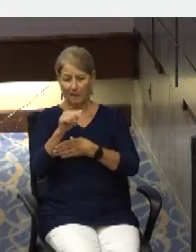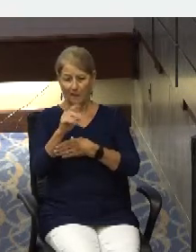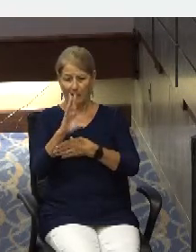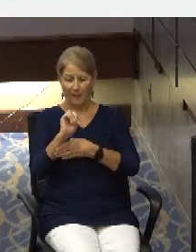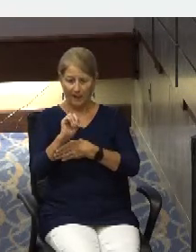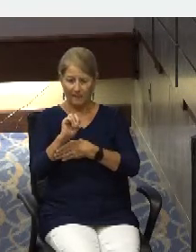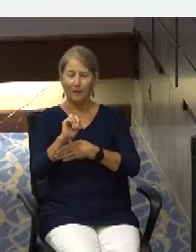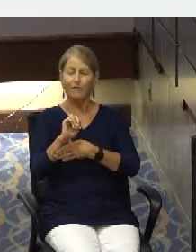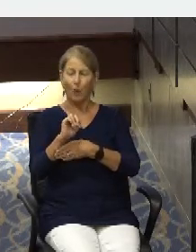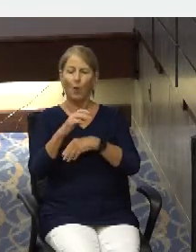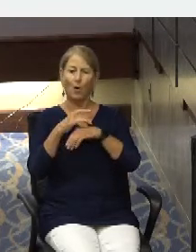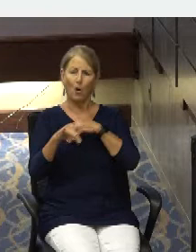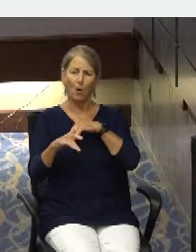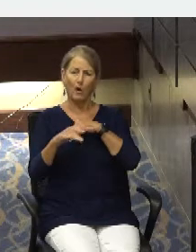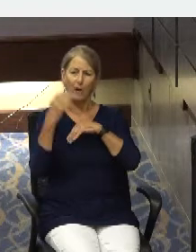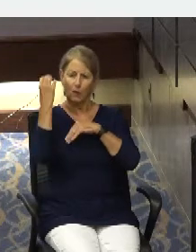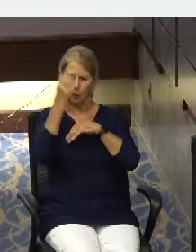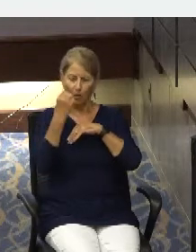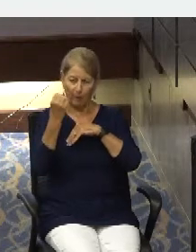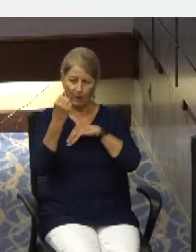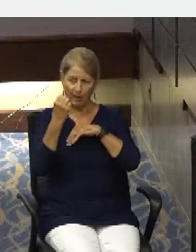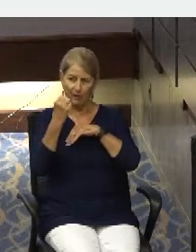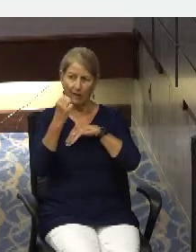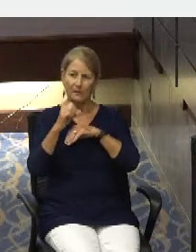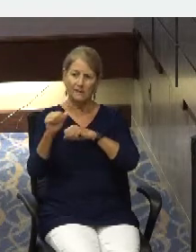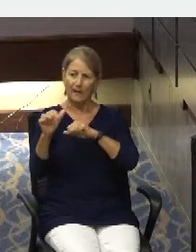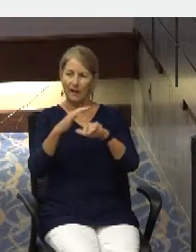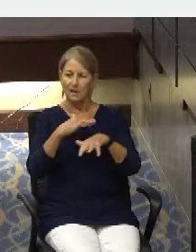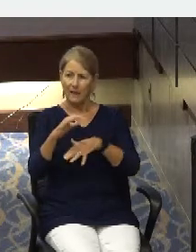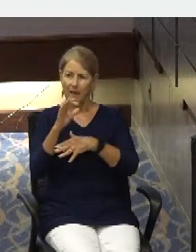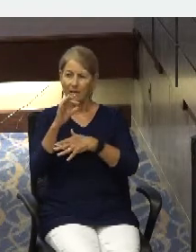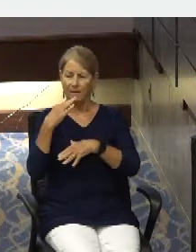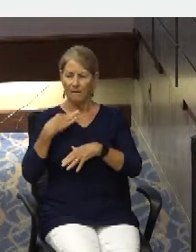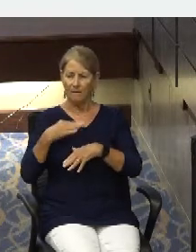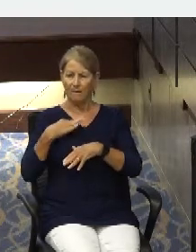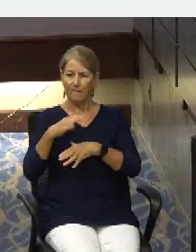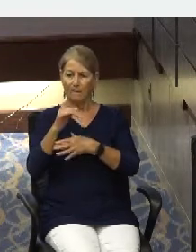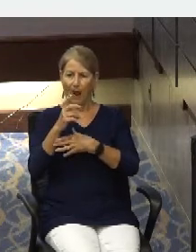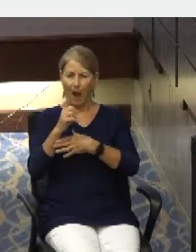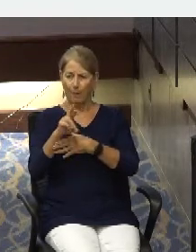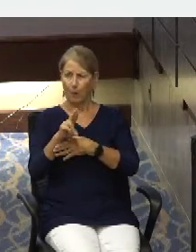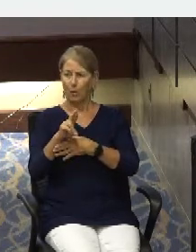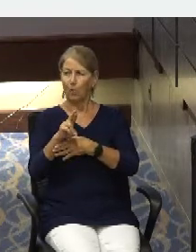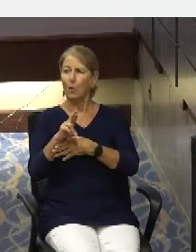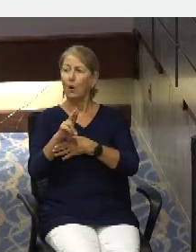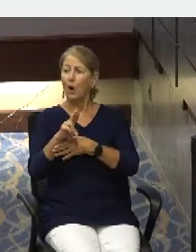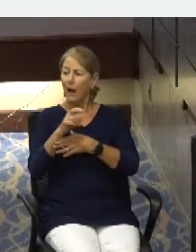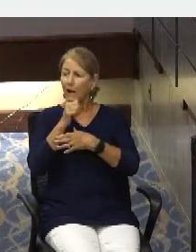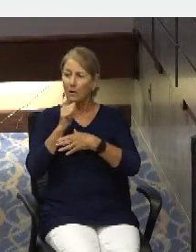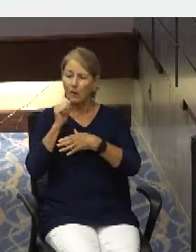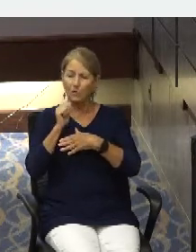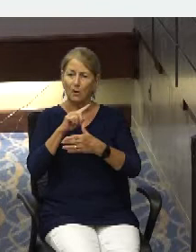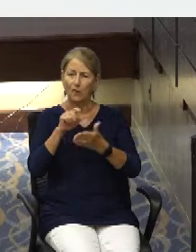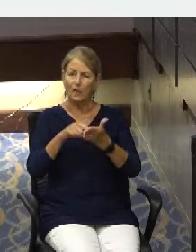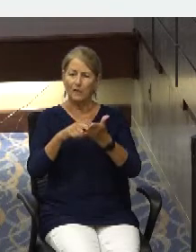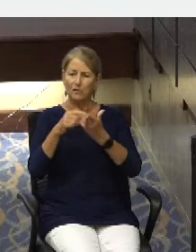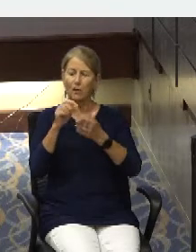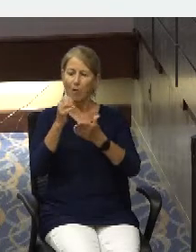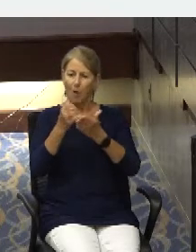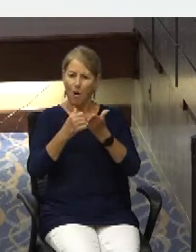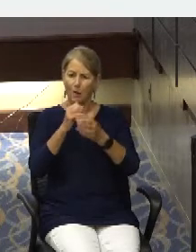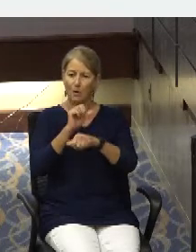immigrant settlers, and the area's history of fiber agriculture. And so for this particular this artwork, there